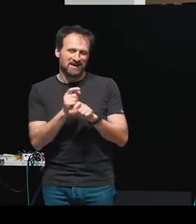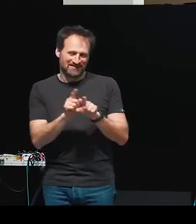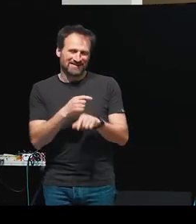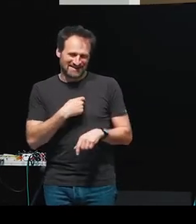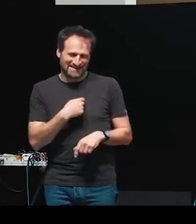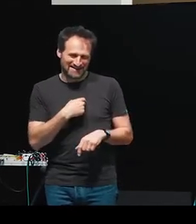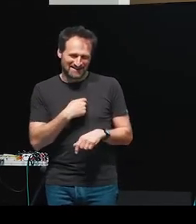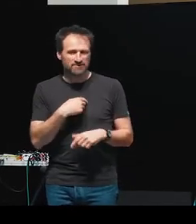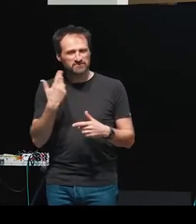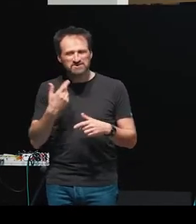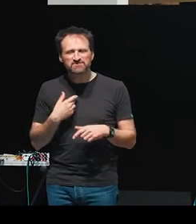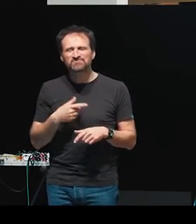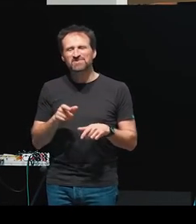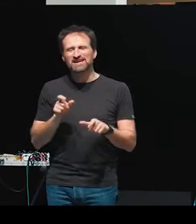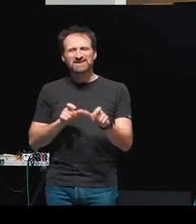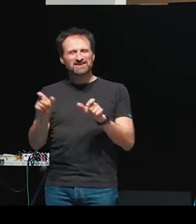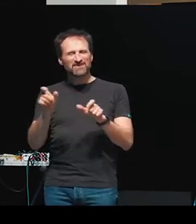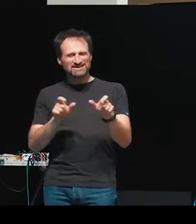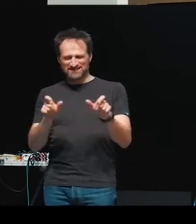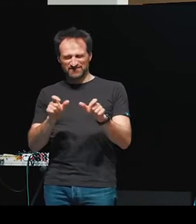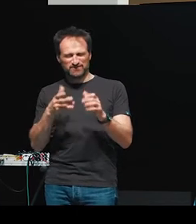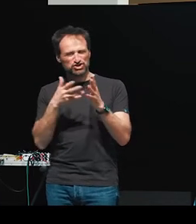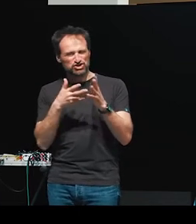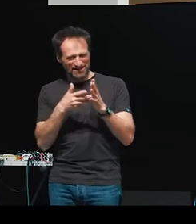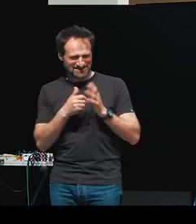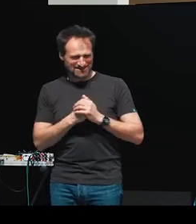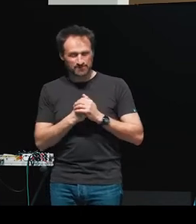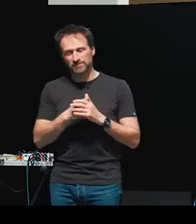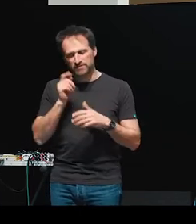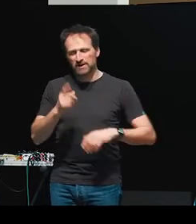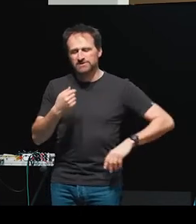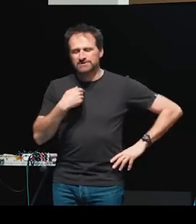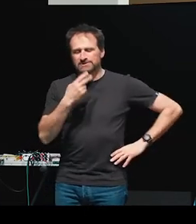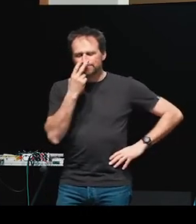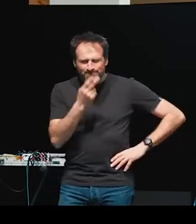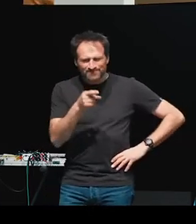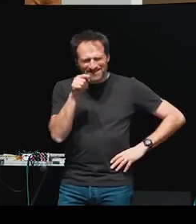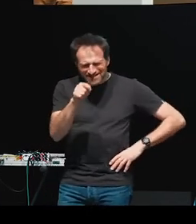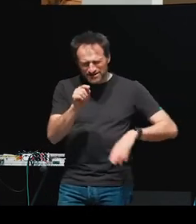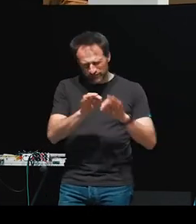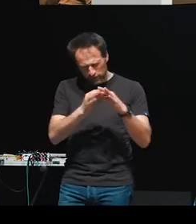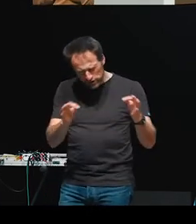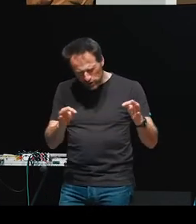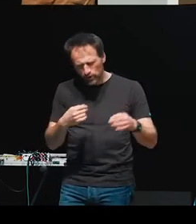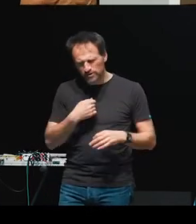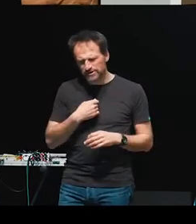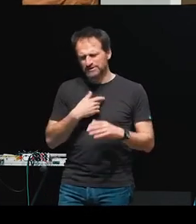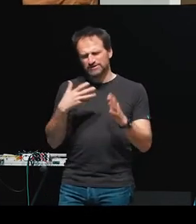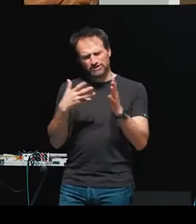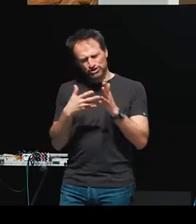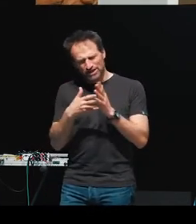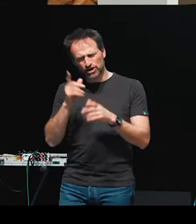adding some defensive checks. So we had this function, and now we're just checking that employees was